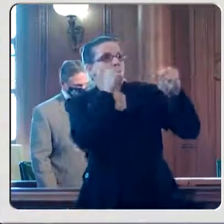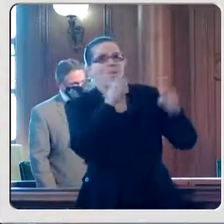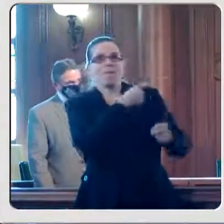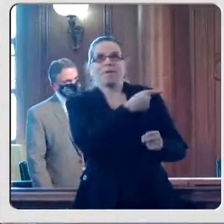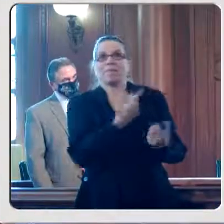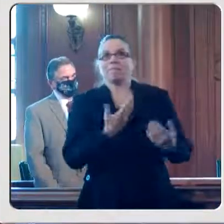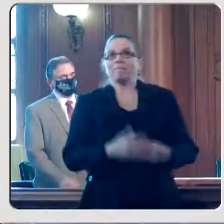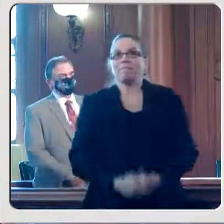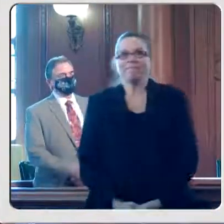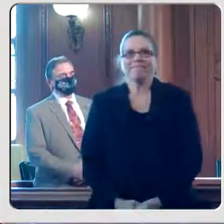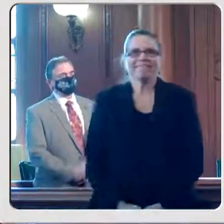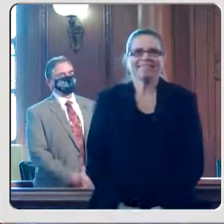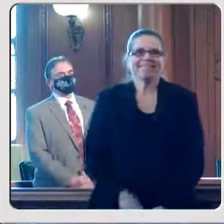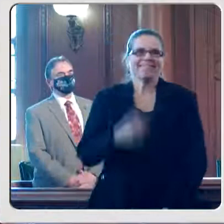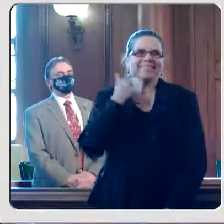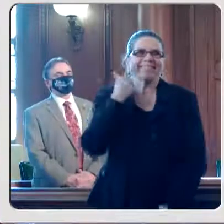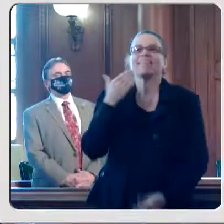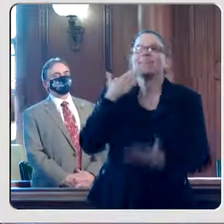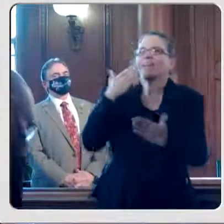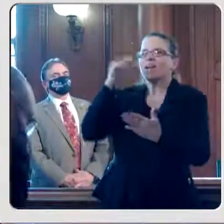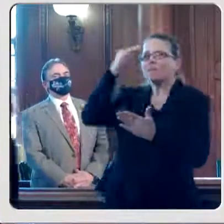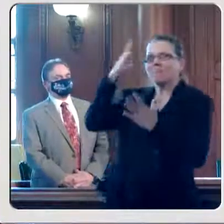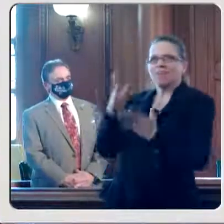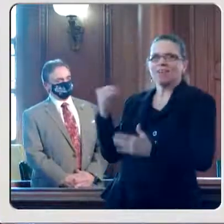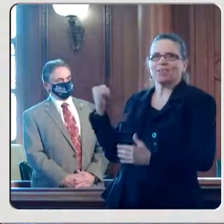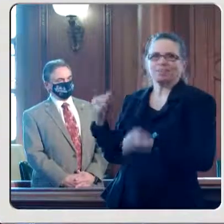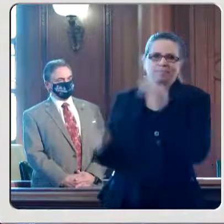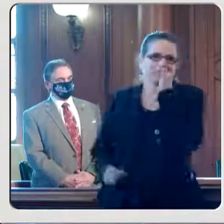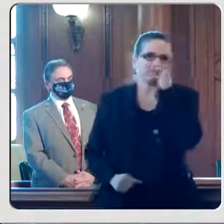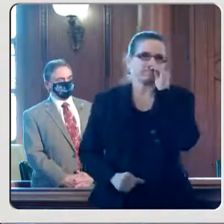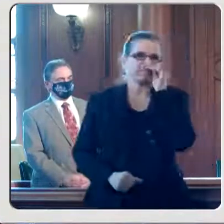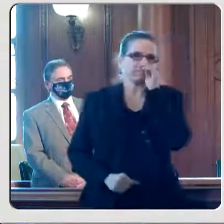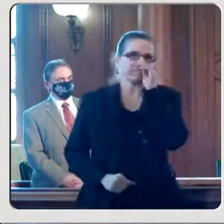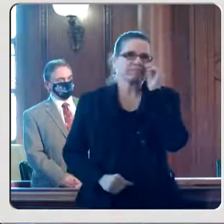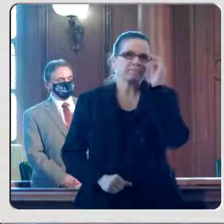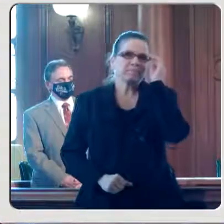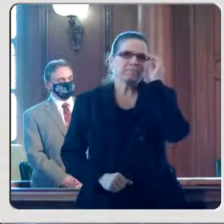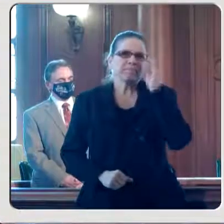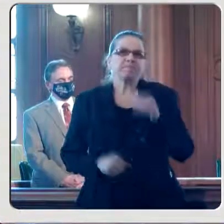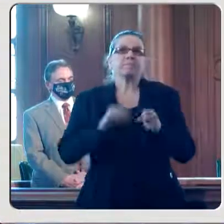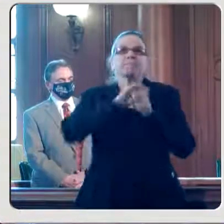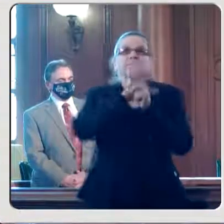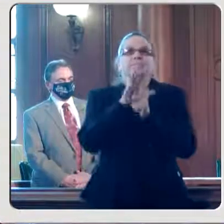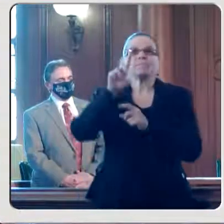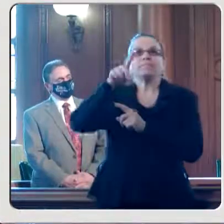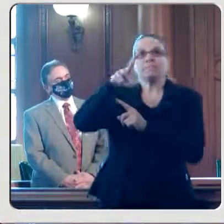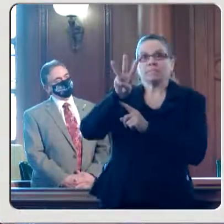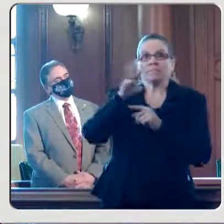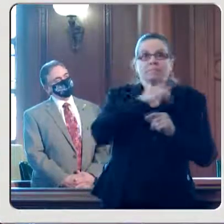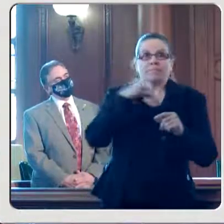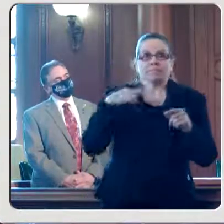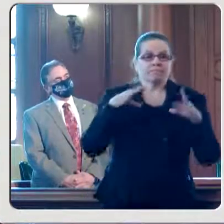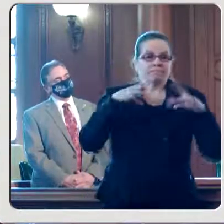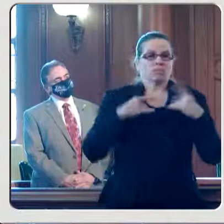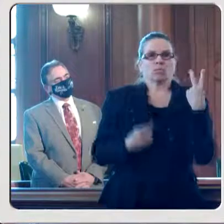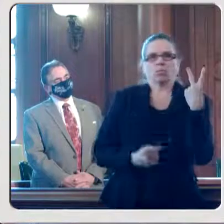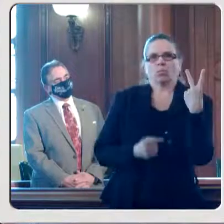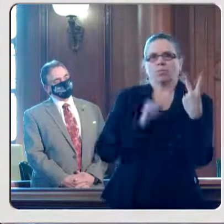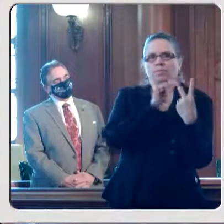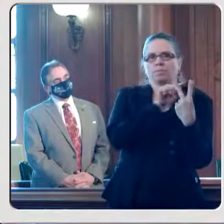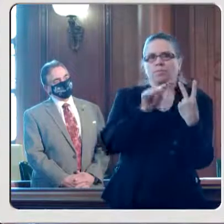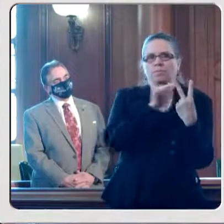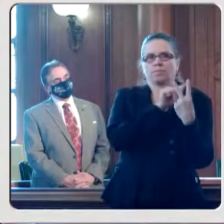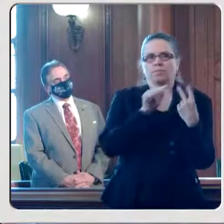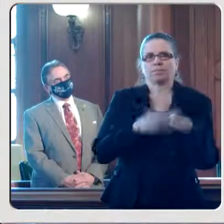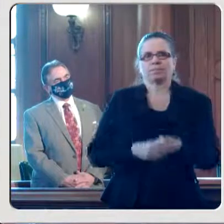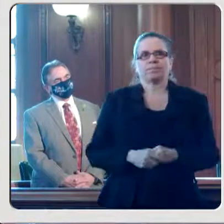Mayor, thank you very much. With regard to COVID, the DPW has 2 employees out. Over the last week